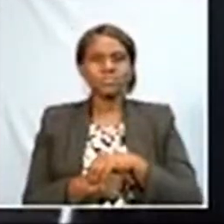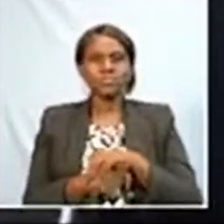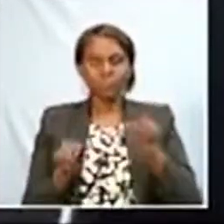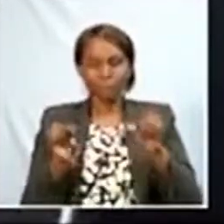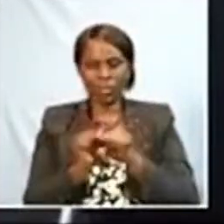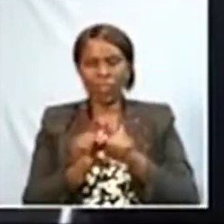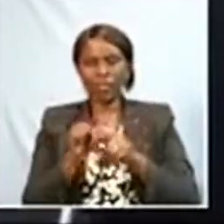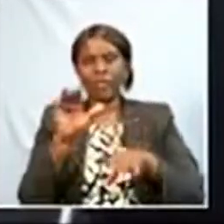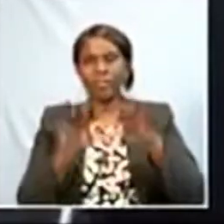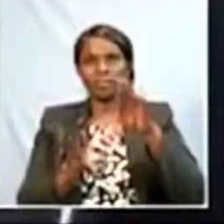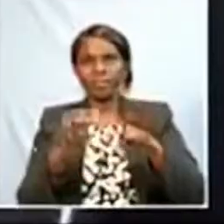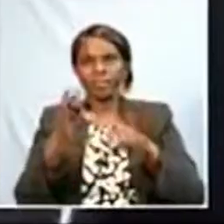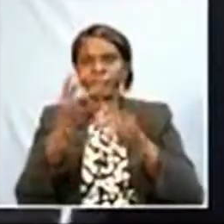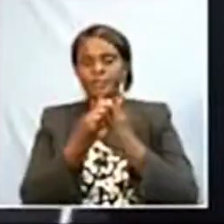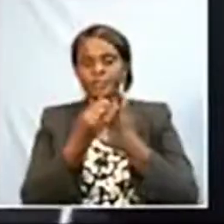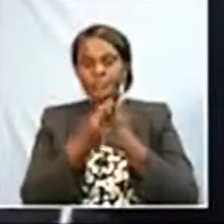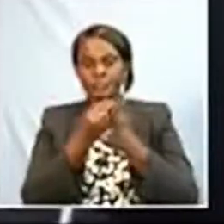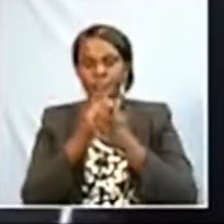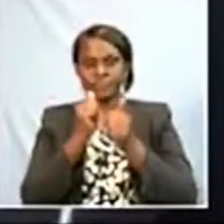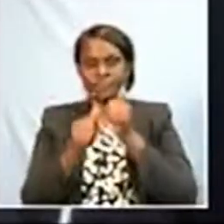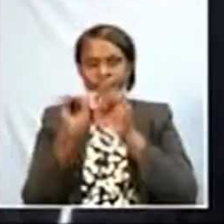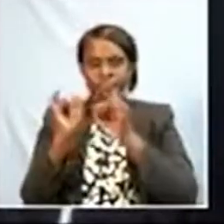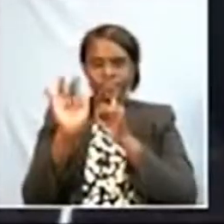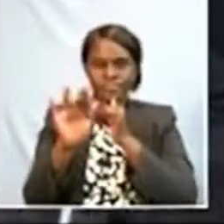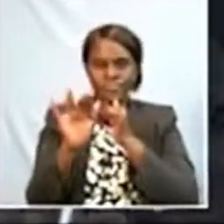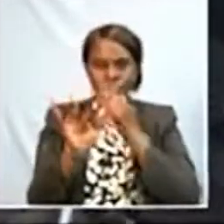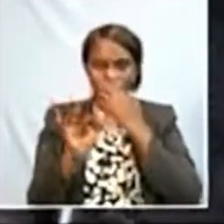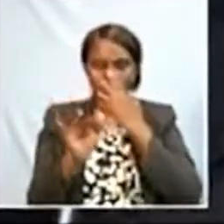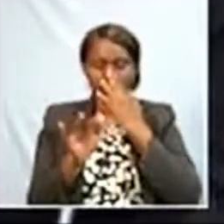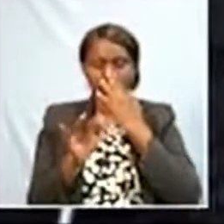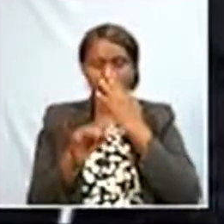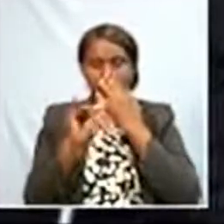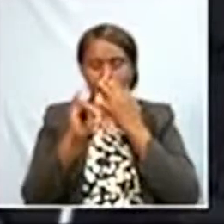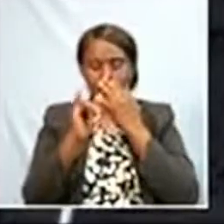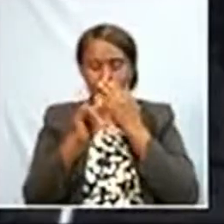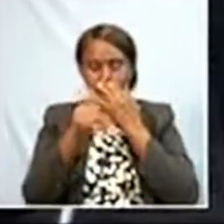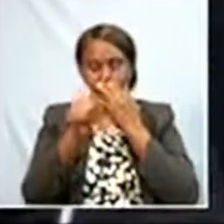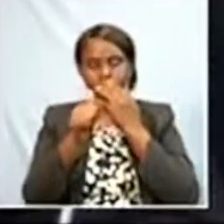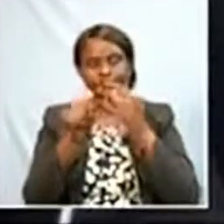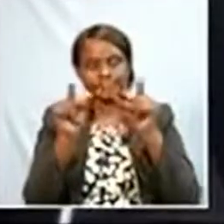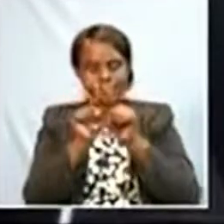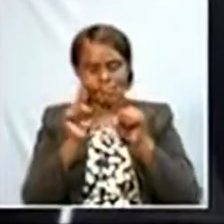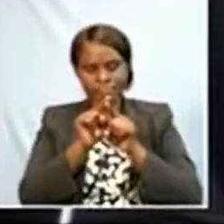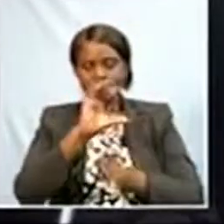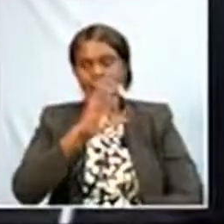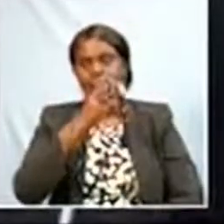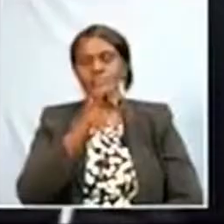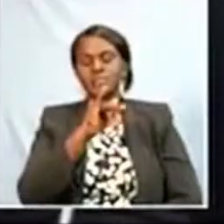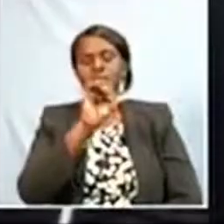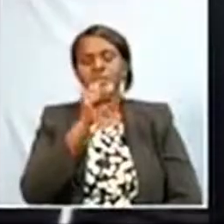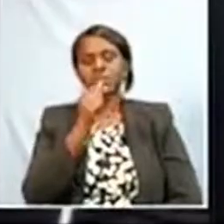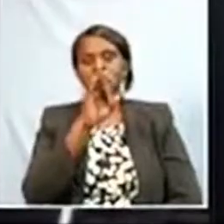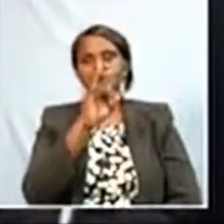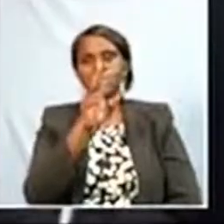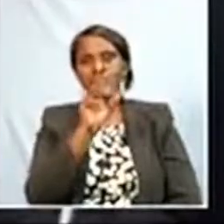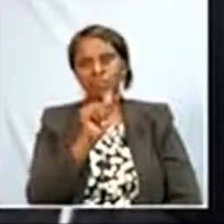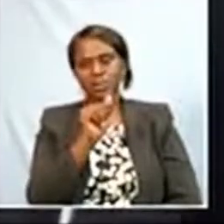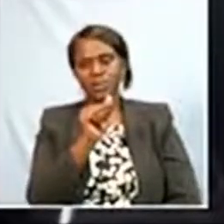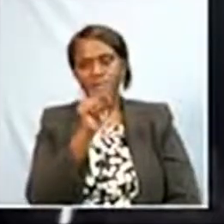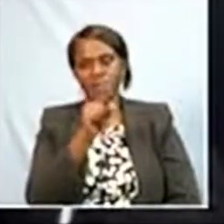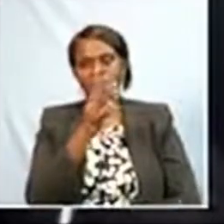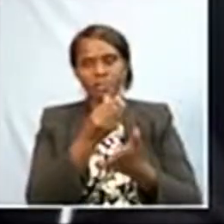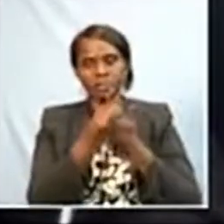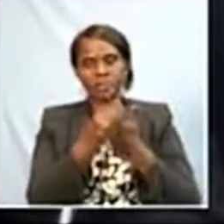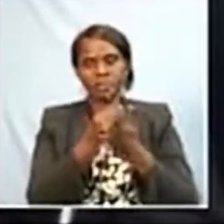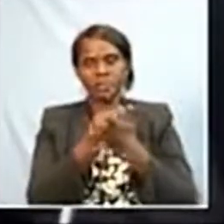The balance of the funds that remained there, yes, Doc, you took them to Chisafa, which is, the